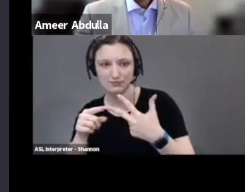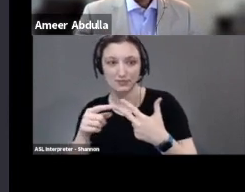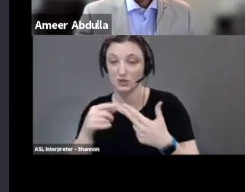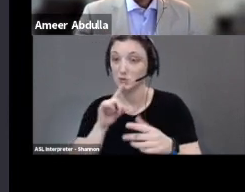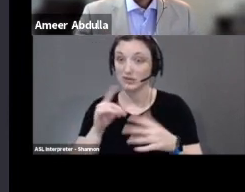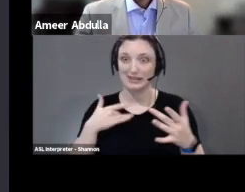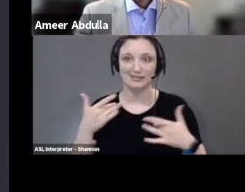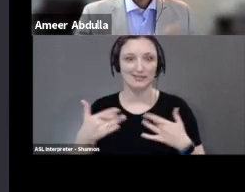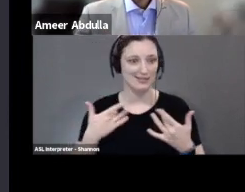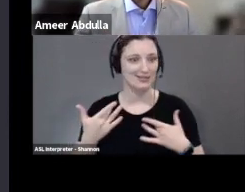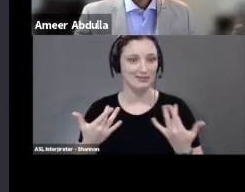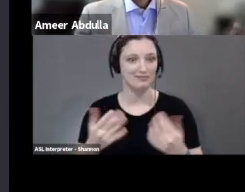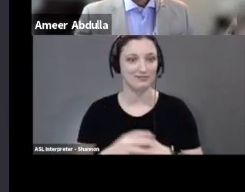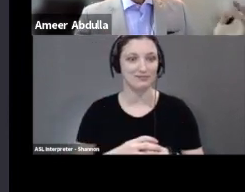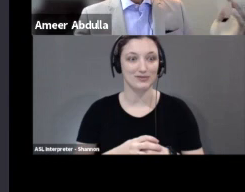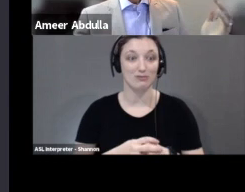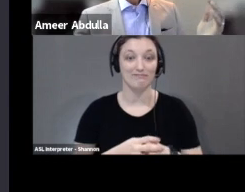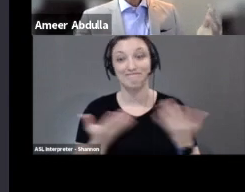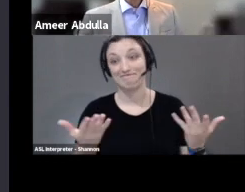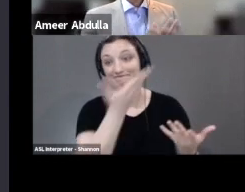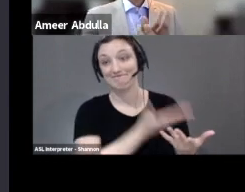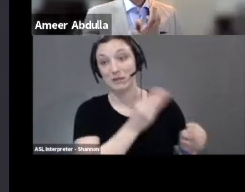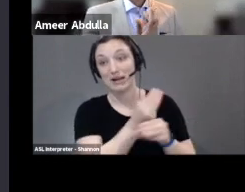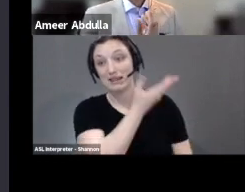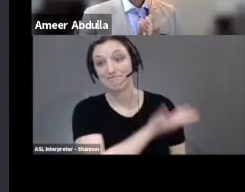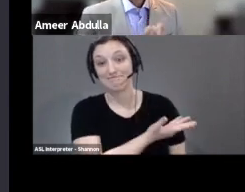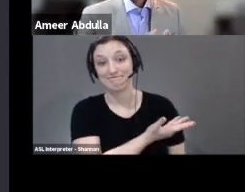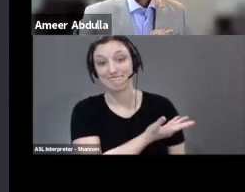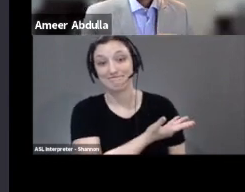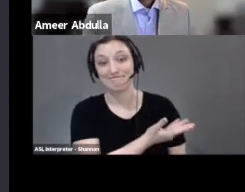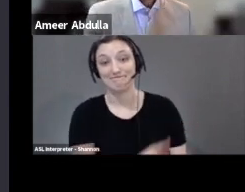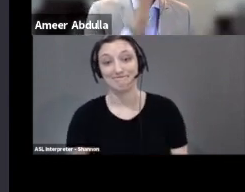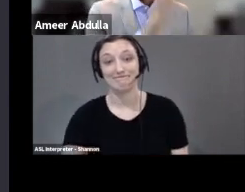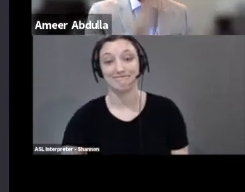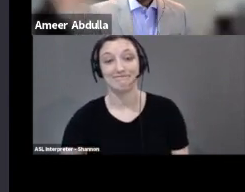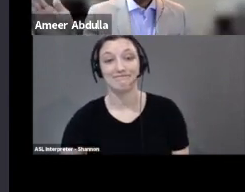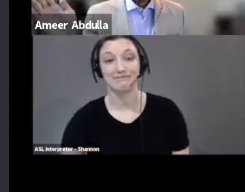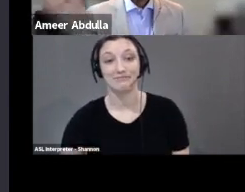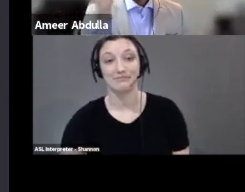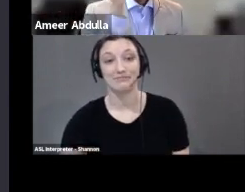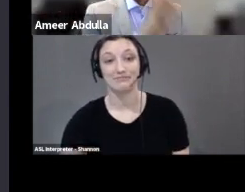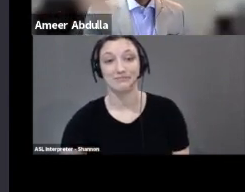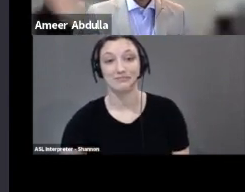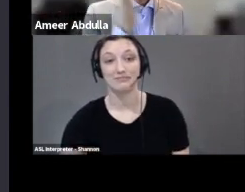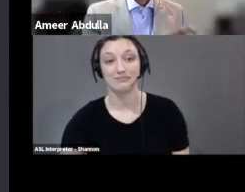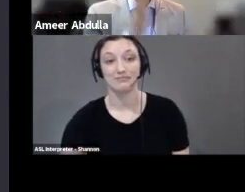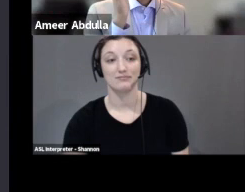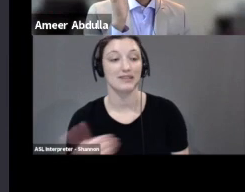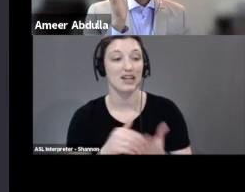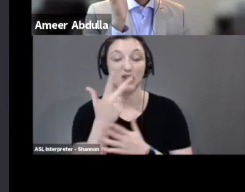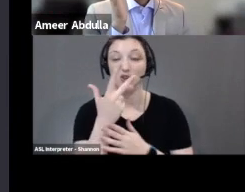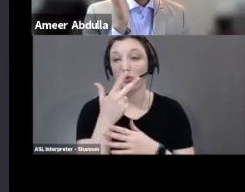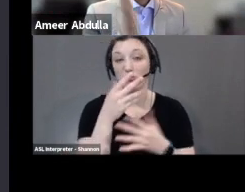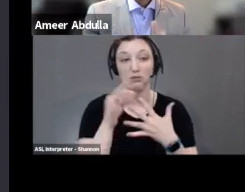Well, without further ado, here's your math. So I've done, again, the three options, left to right,